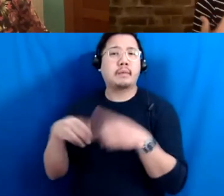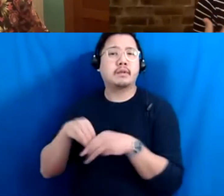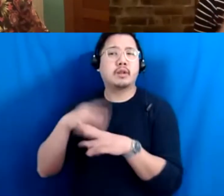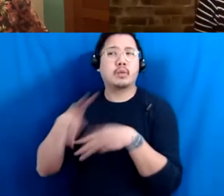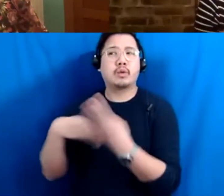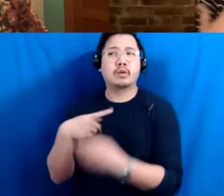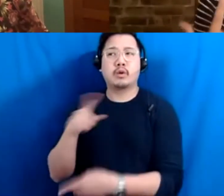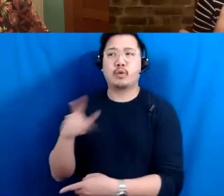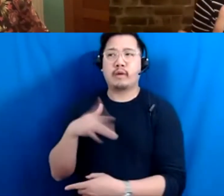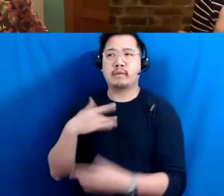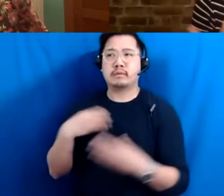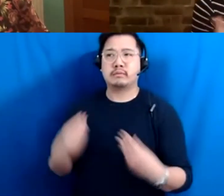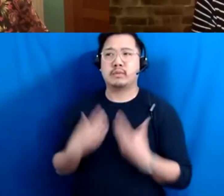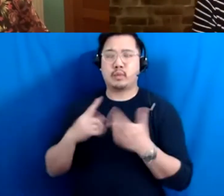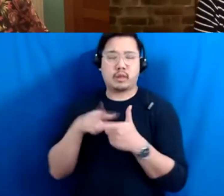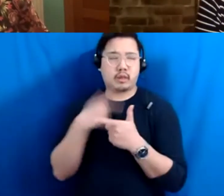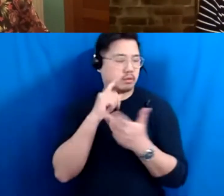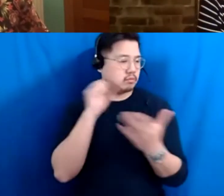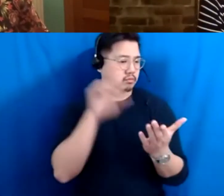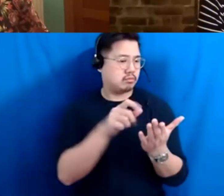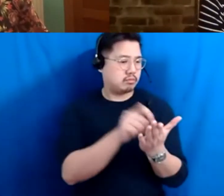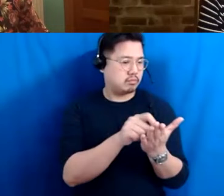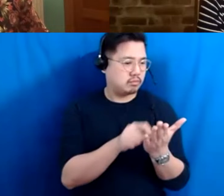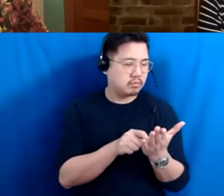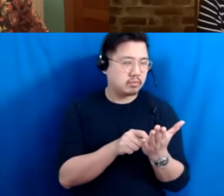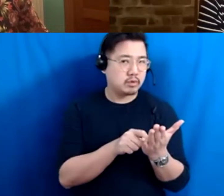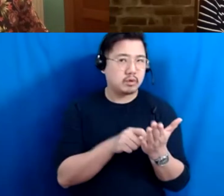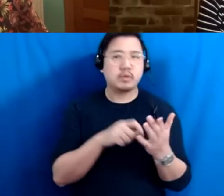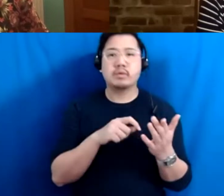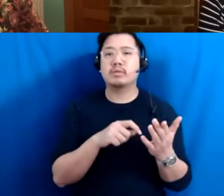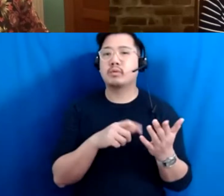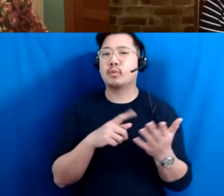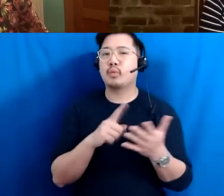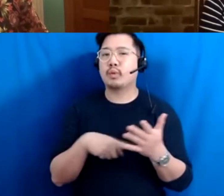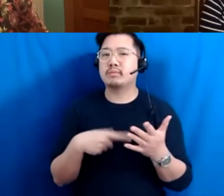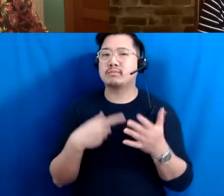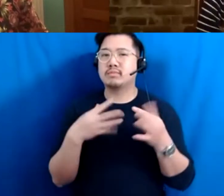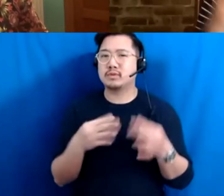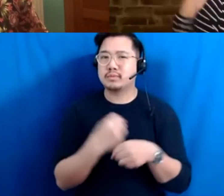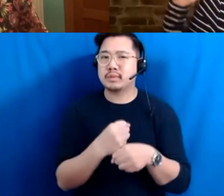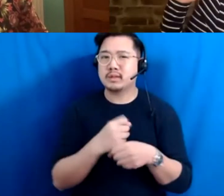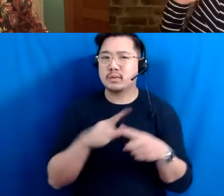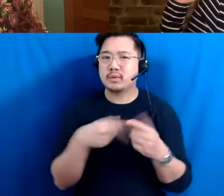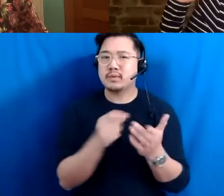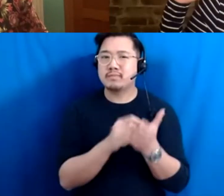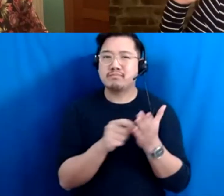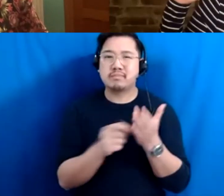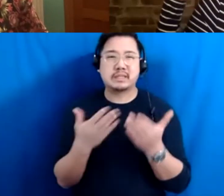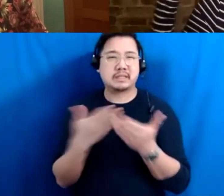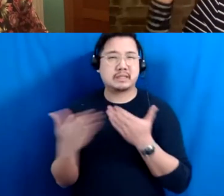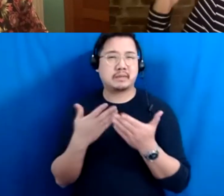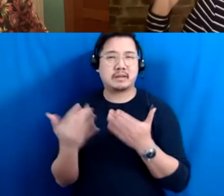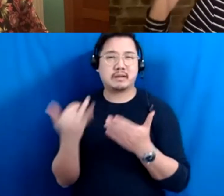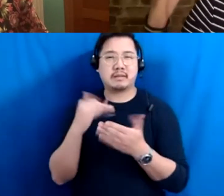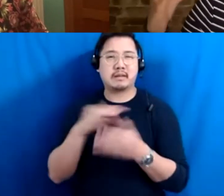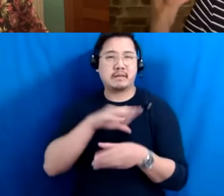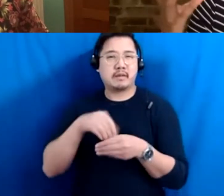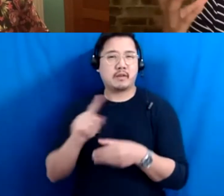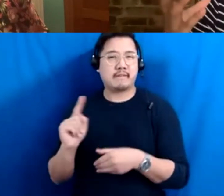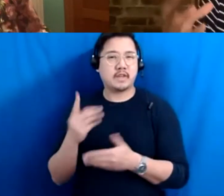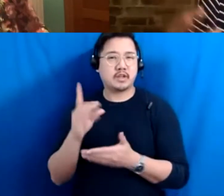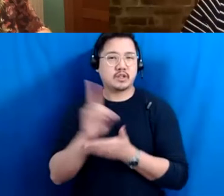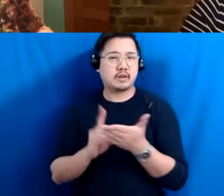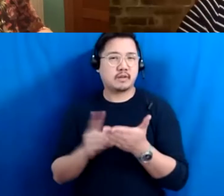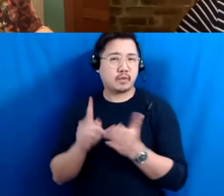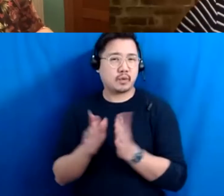subtle ways in the choices you made when you were writing, even if it wasn't sort of part of your original design for